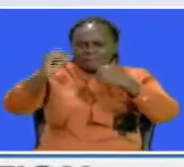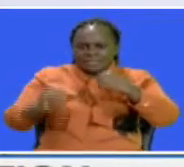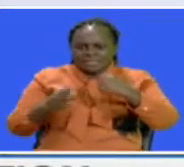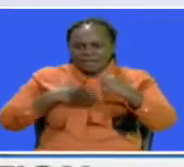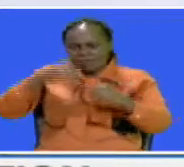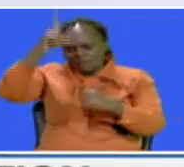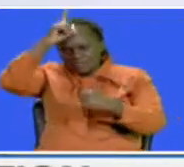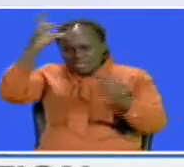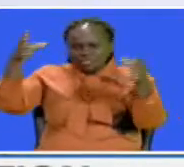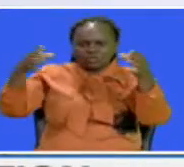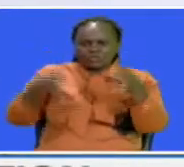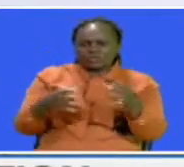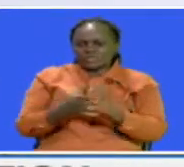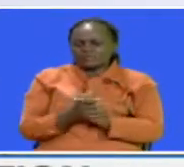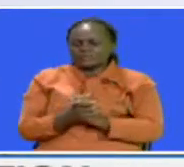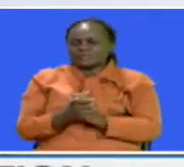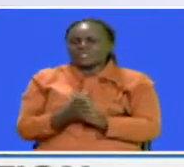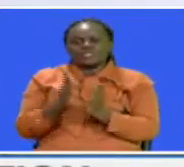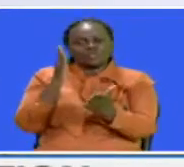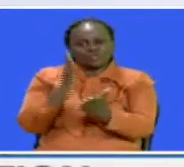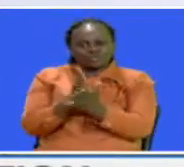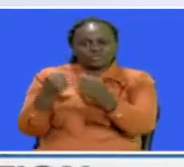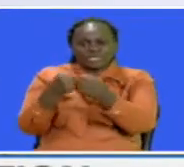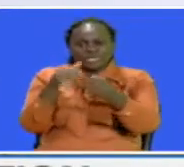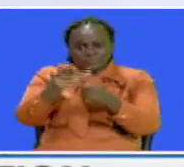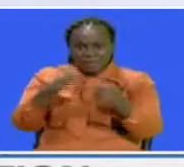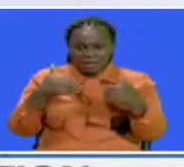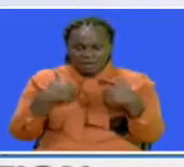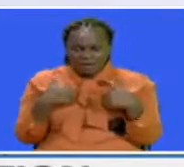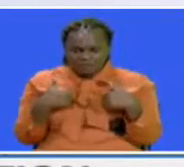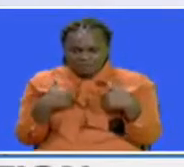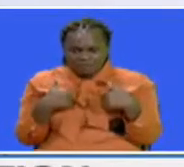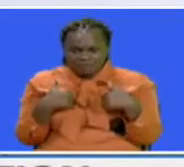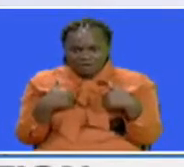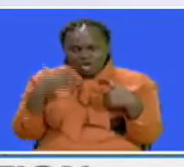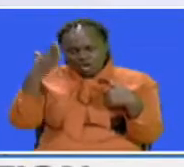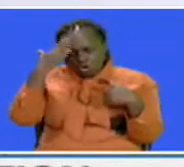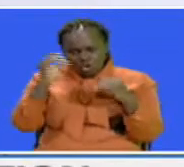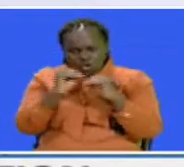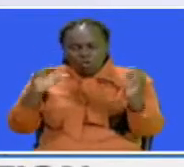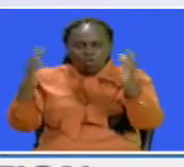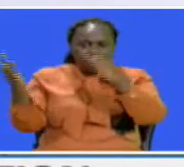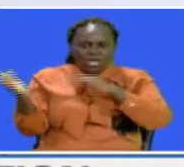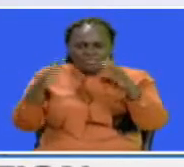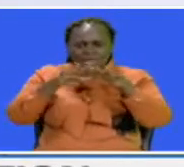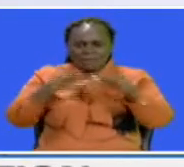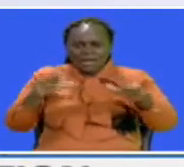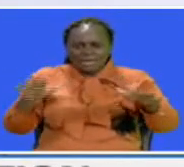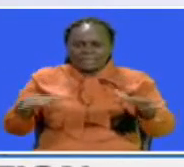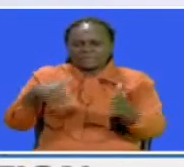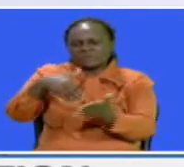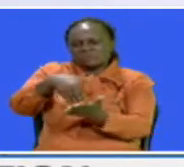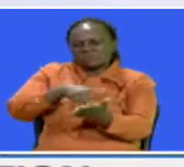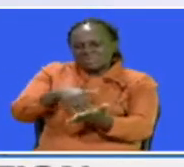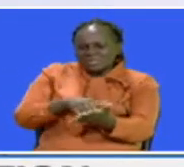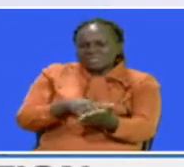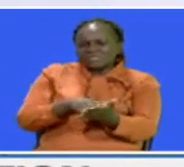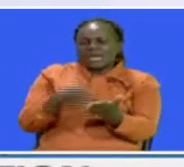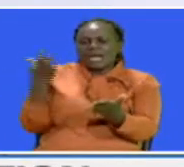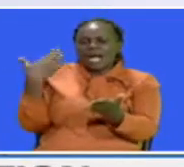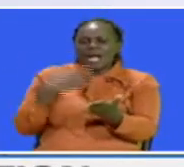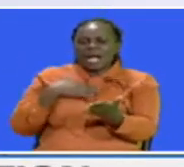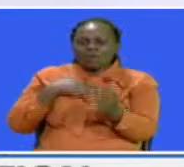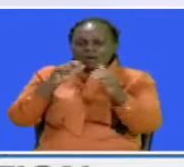our rural community. Despite the challenges of unpredictable weather and market volatility, our